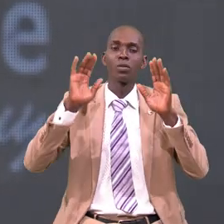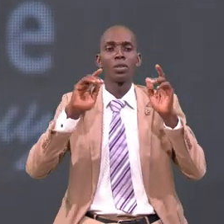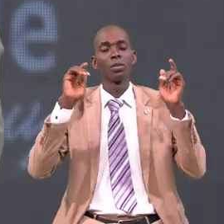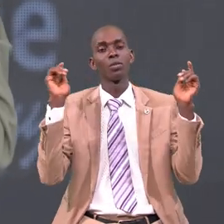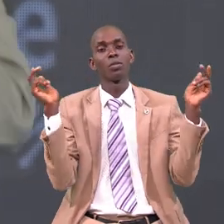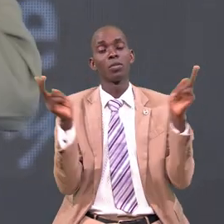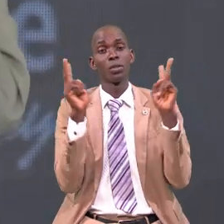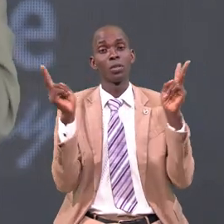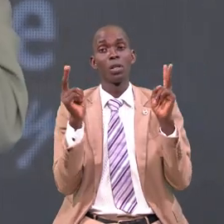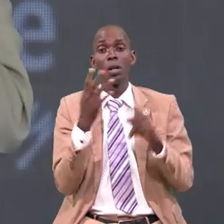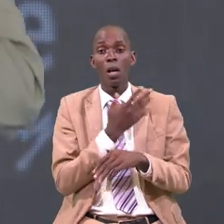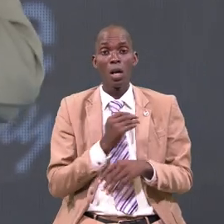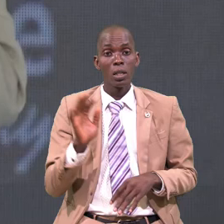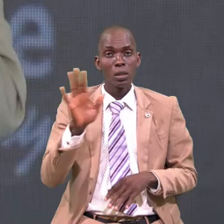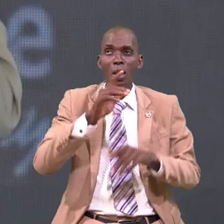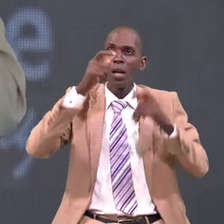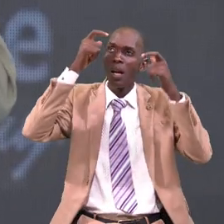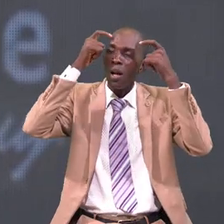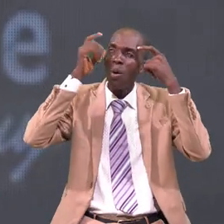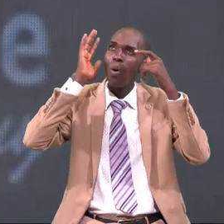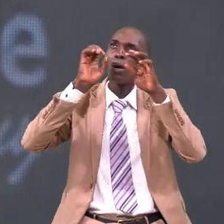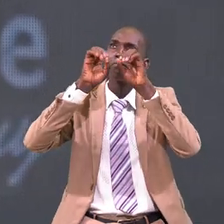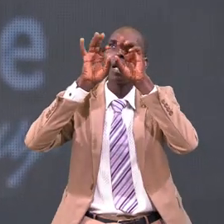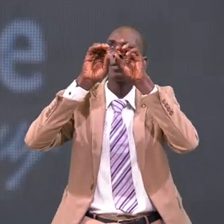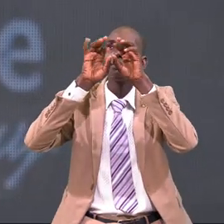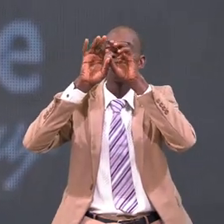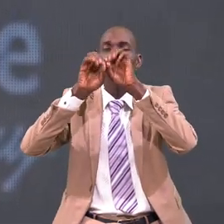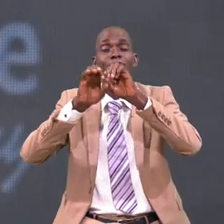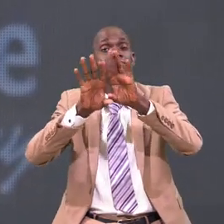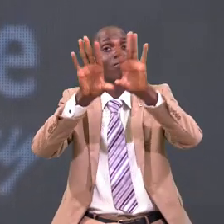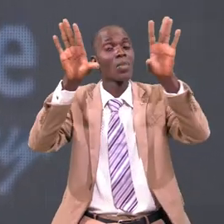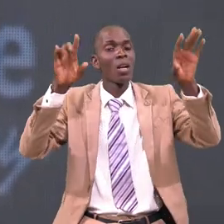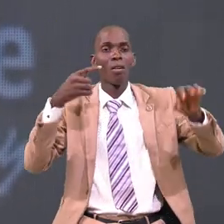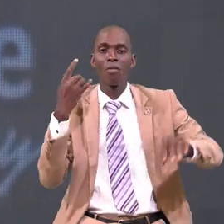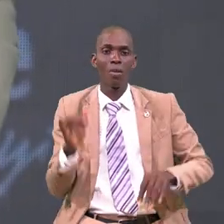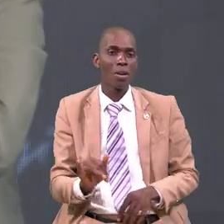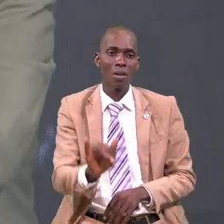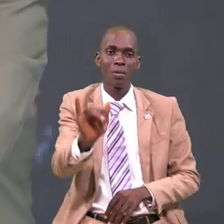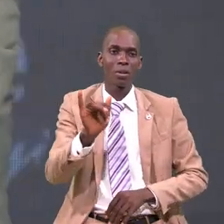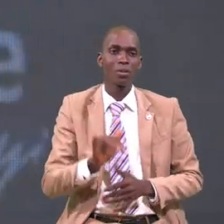And their crowns will glow and glow and glow forever.